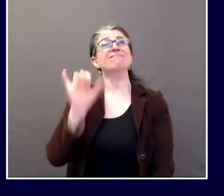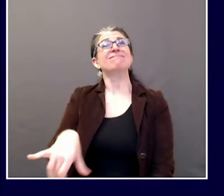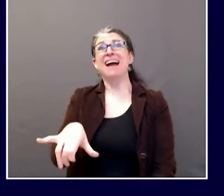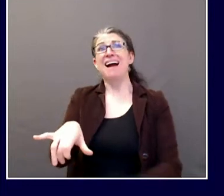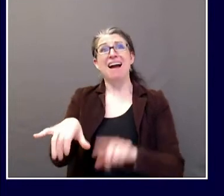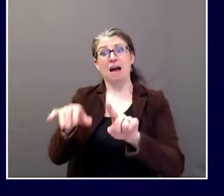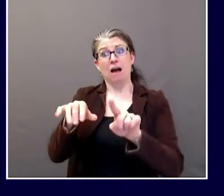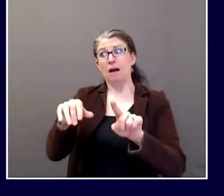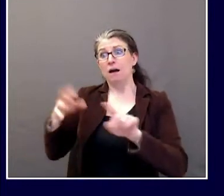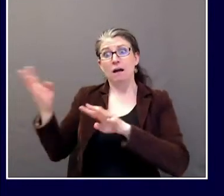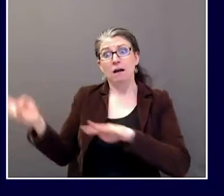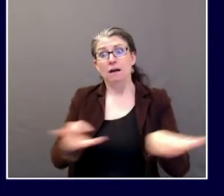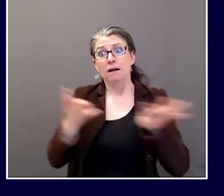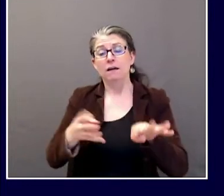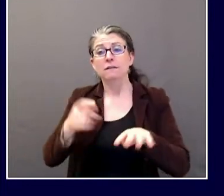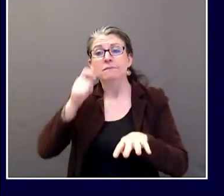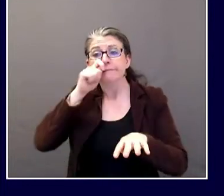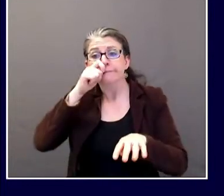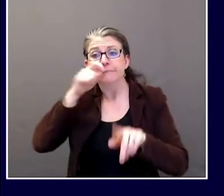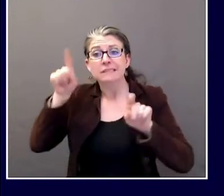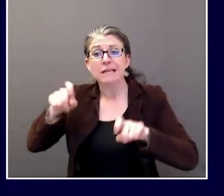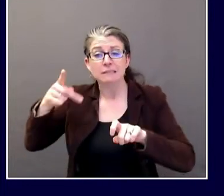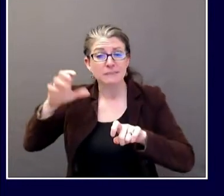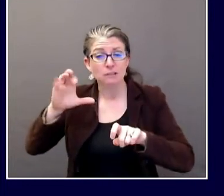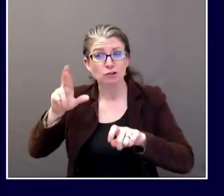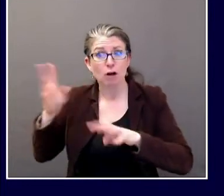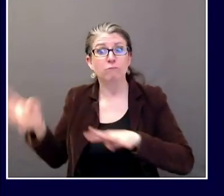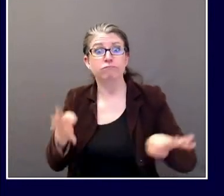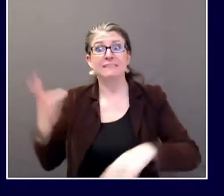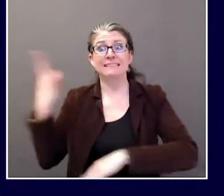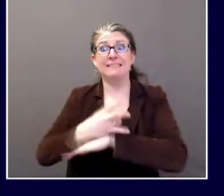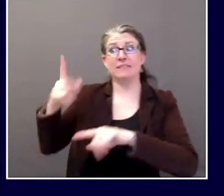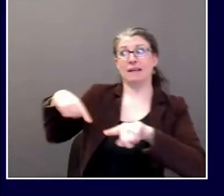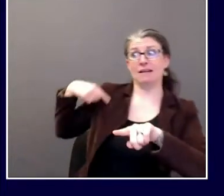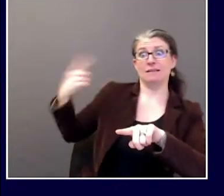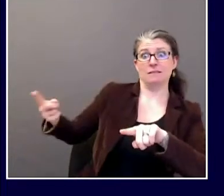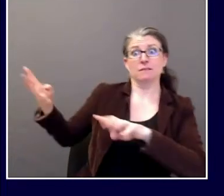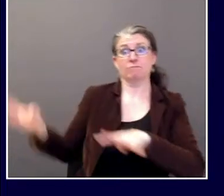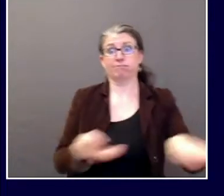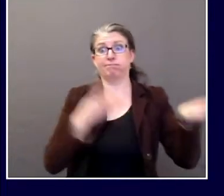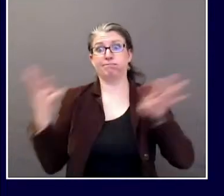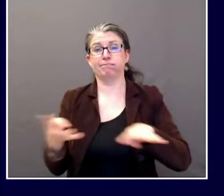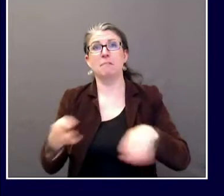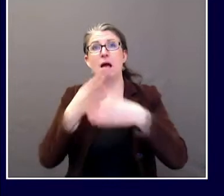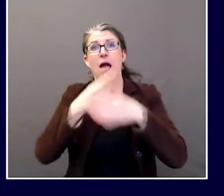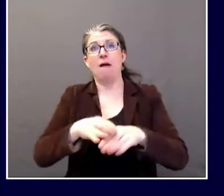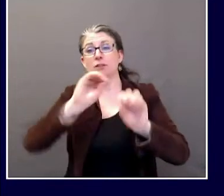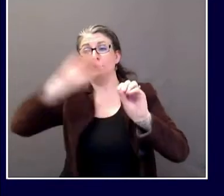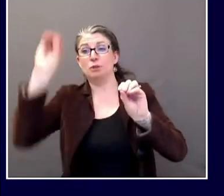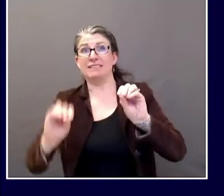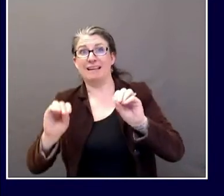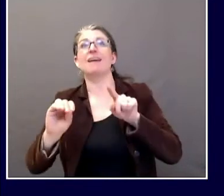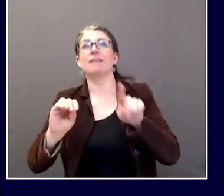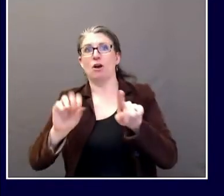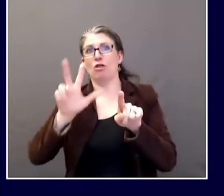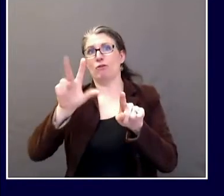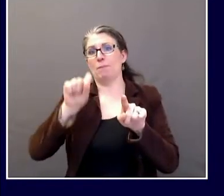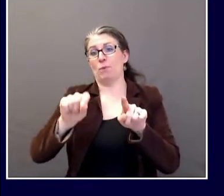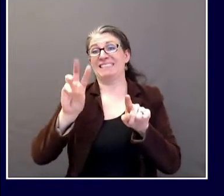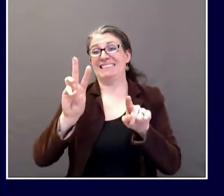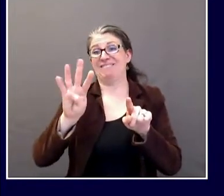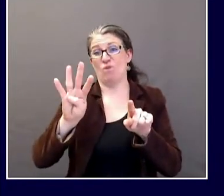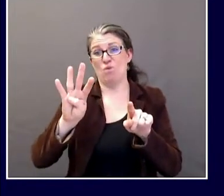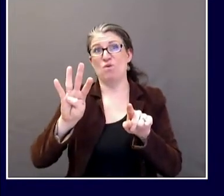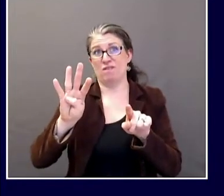7-day average basis. That is in part because the volume of testing that is occurring across